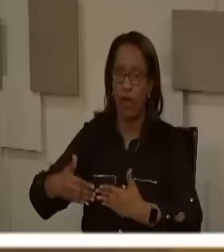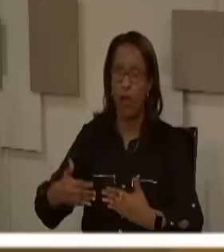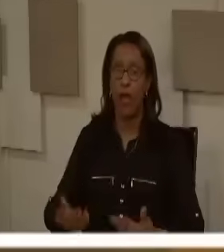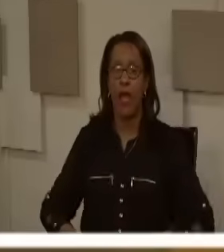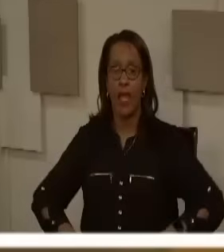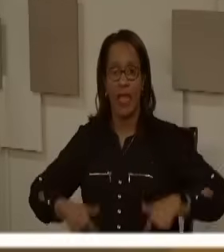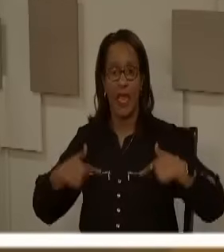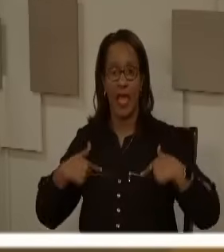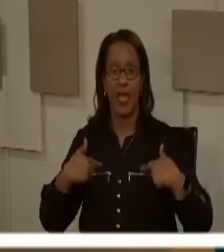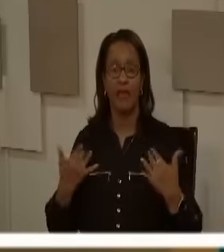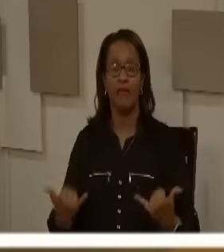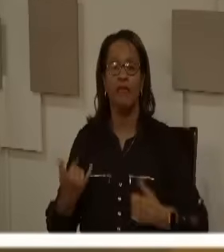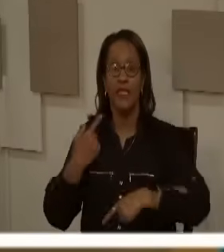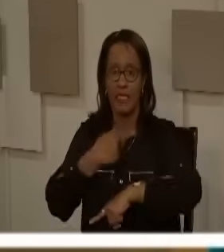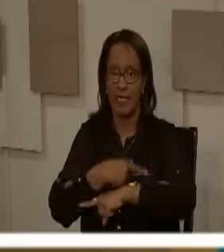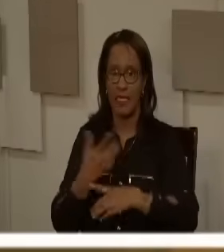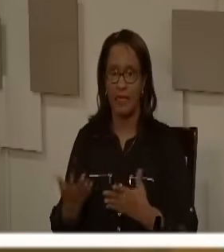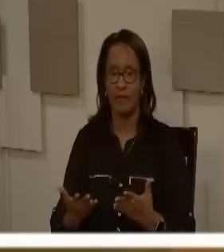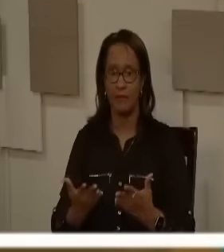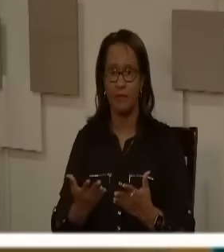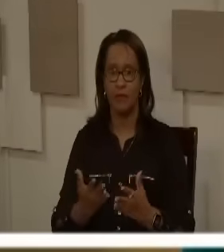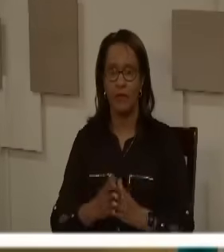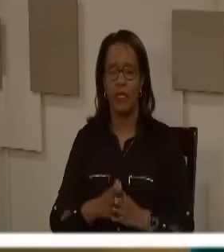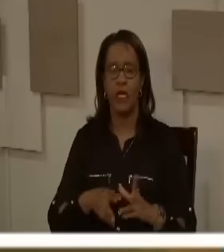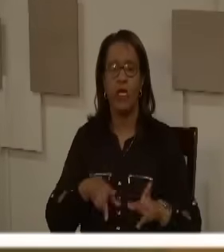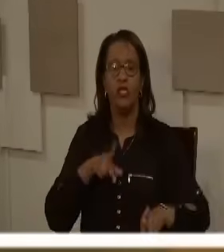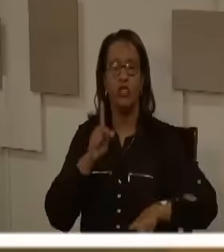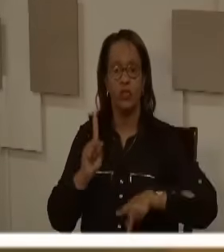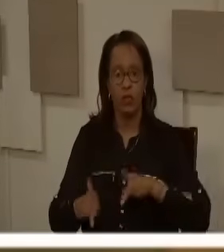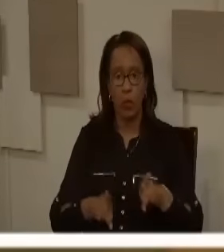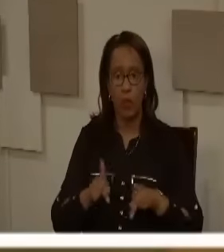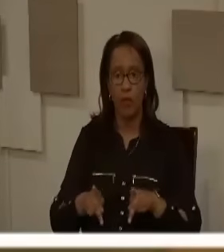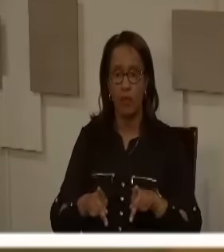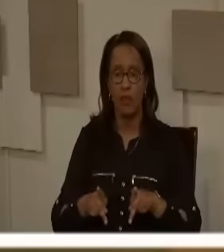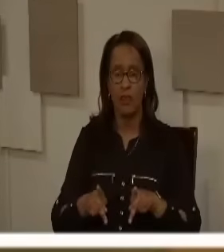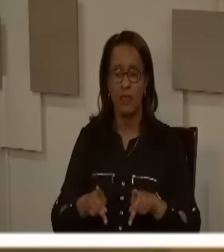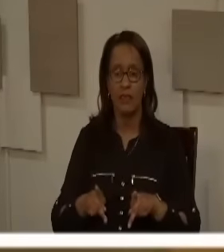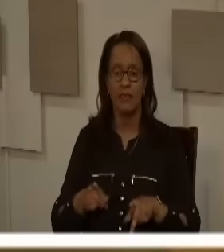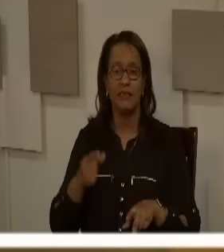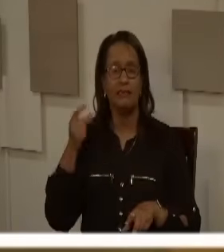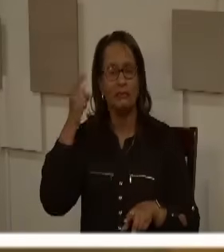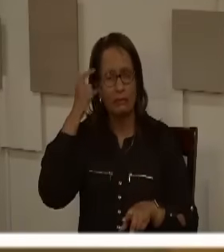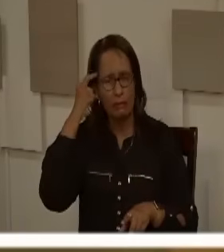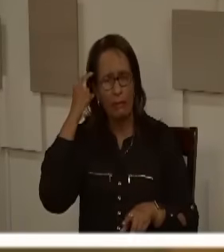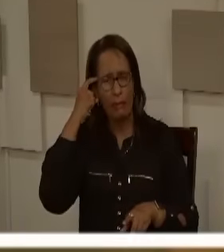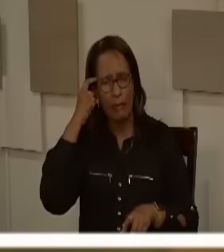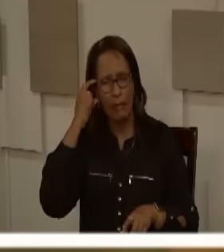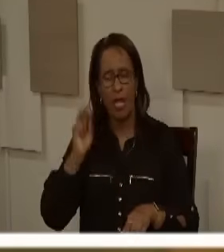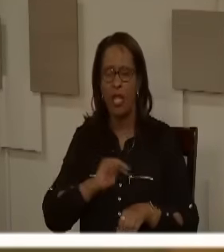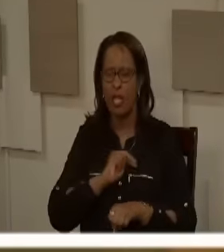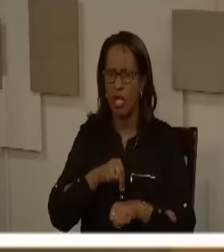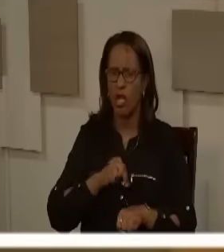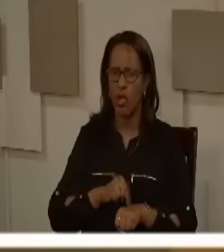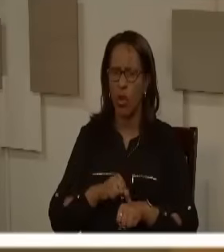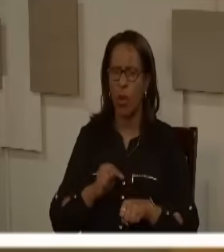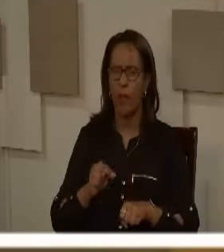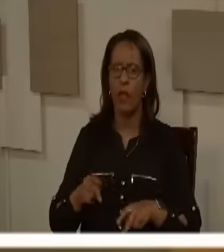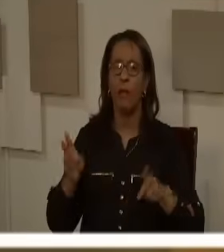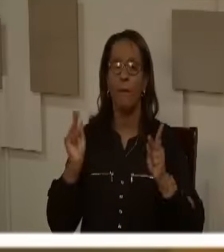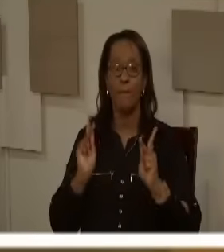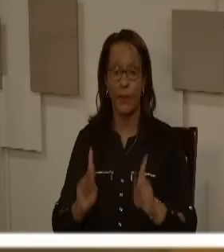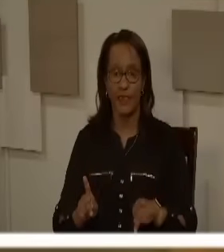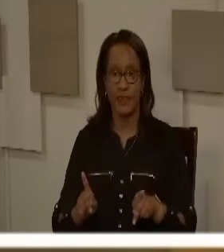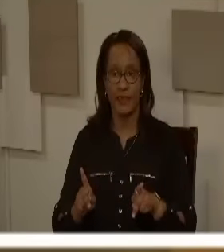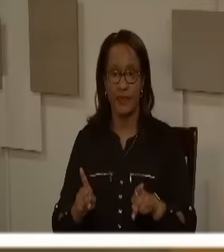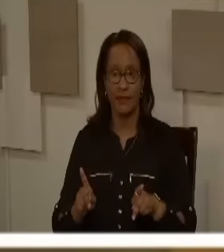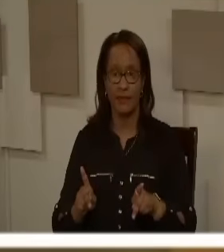contemporaries understood that he was not just a normal human being floating around the place. And John the Baptist, who